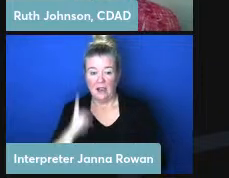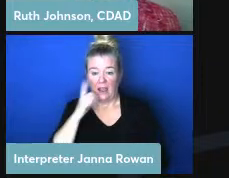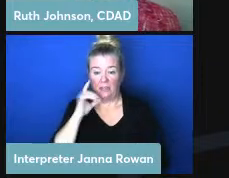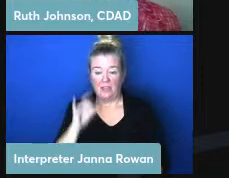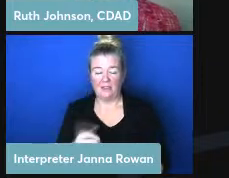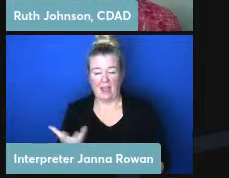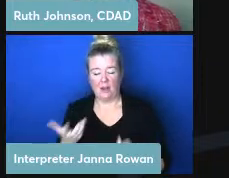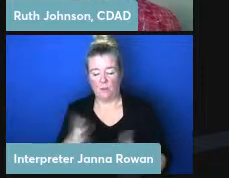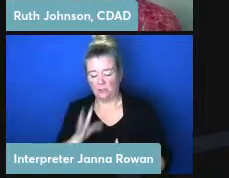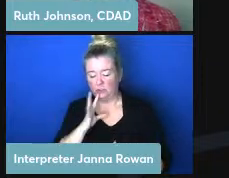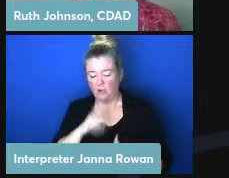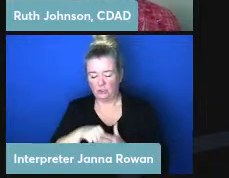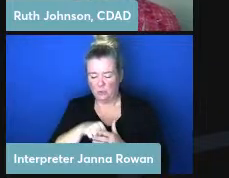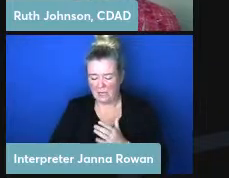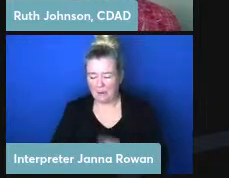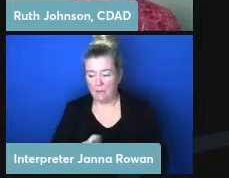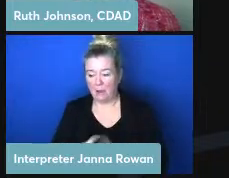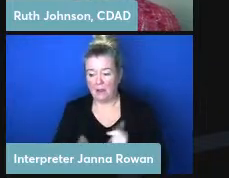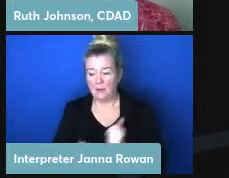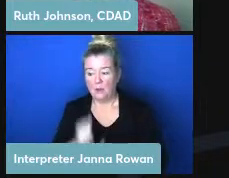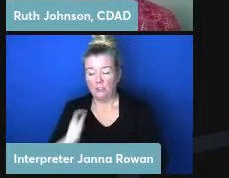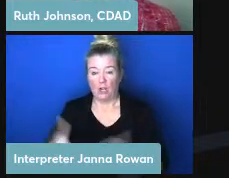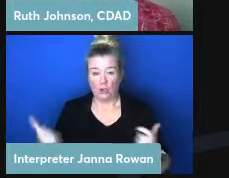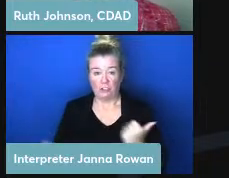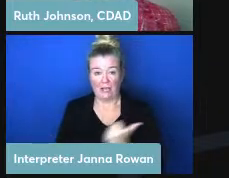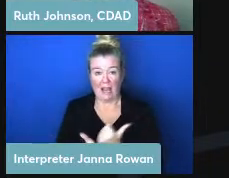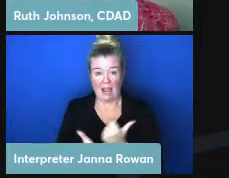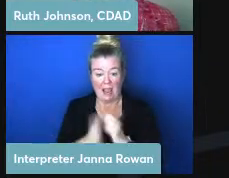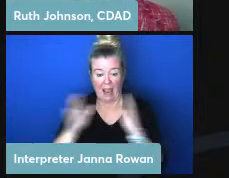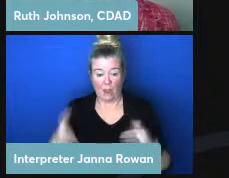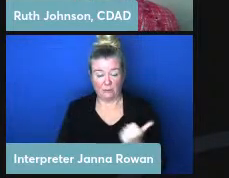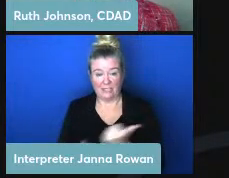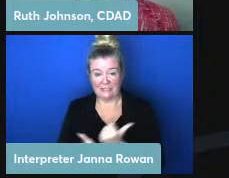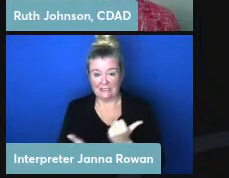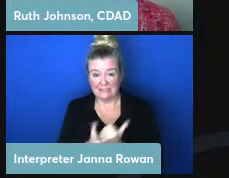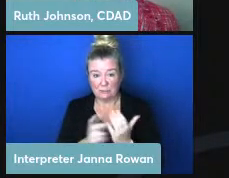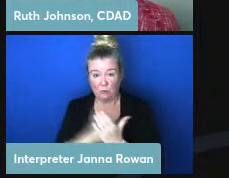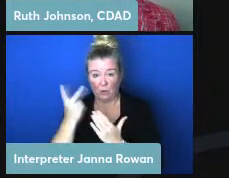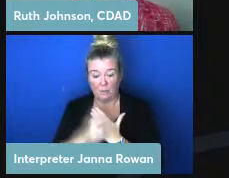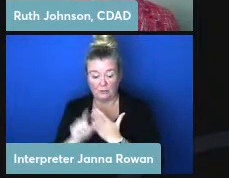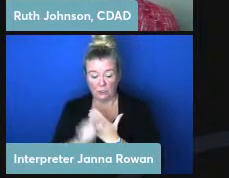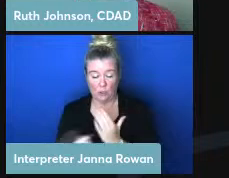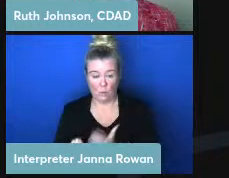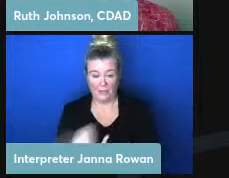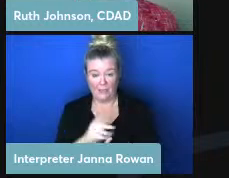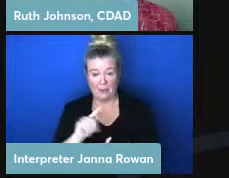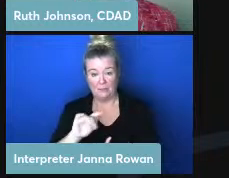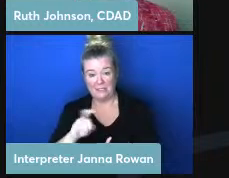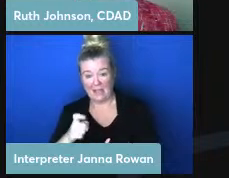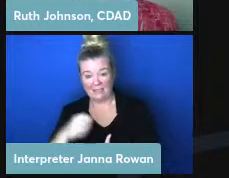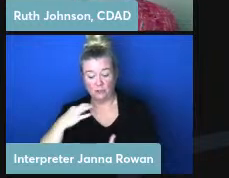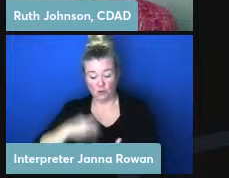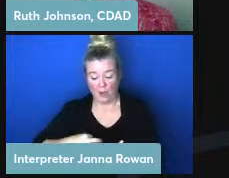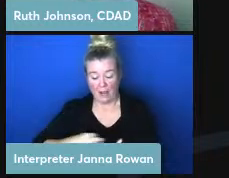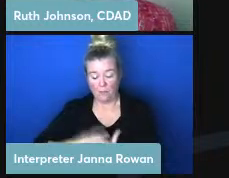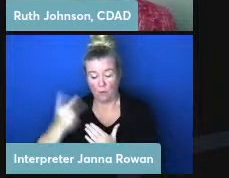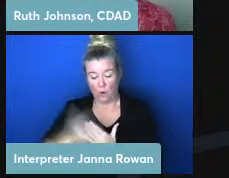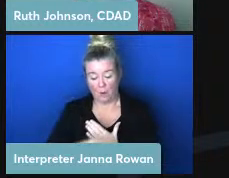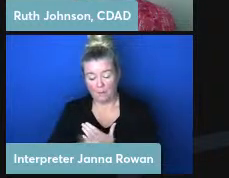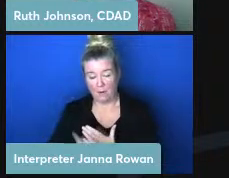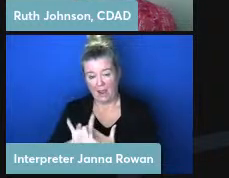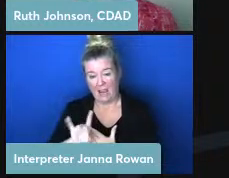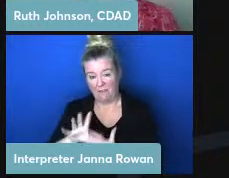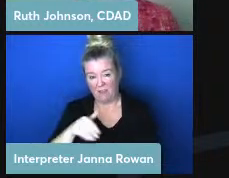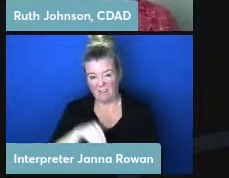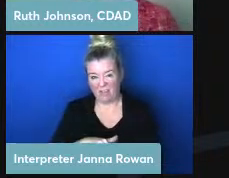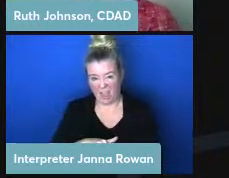I don't want to talk about it too much, but the largest housing assistance program in the state is the low-income housing tax credit program. So there are around